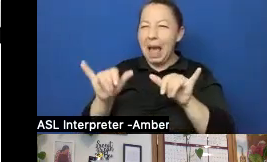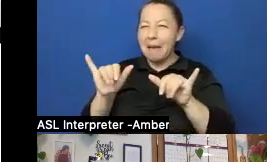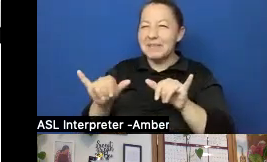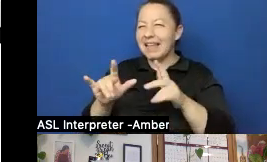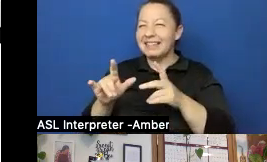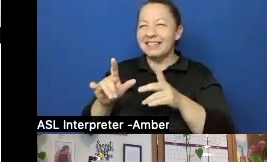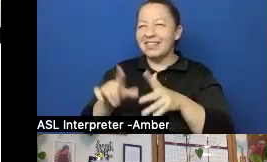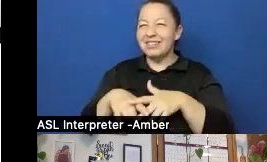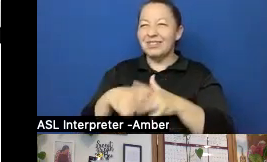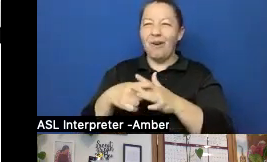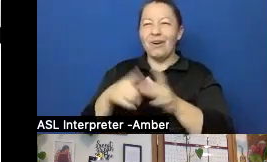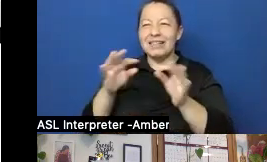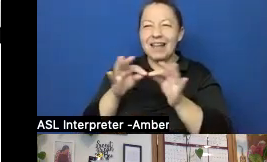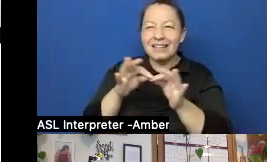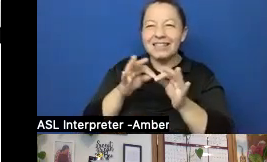cool.